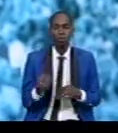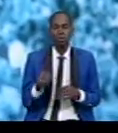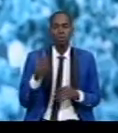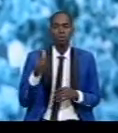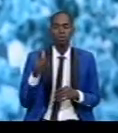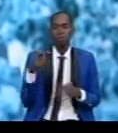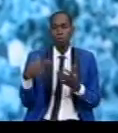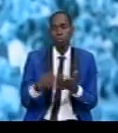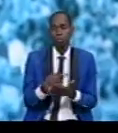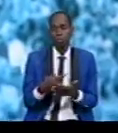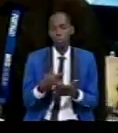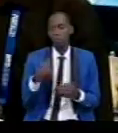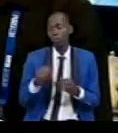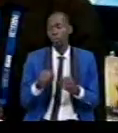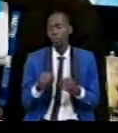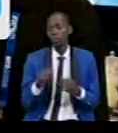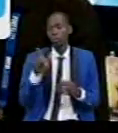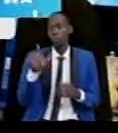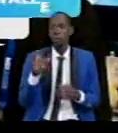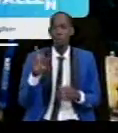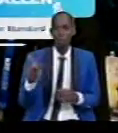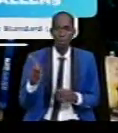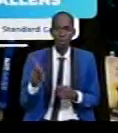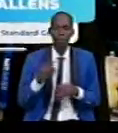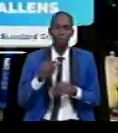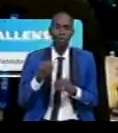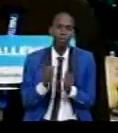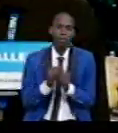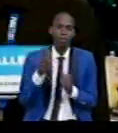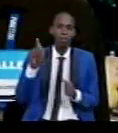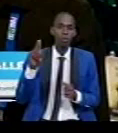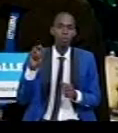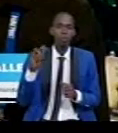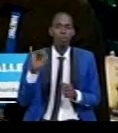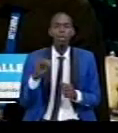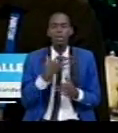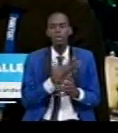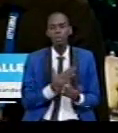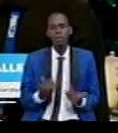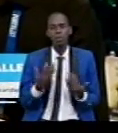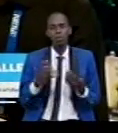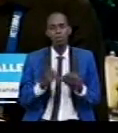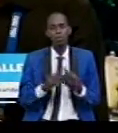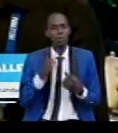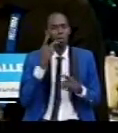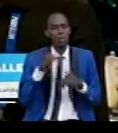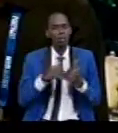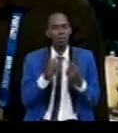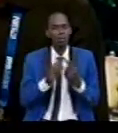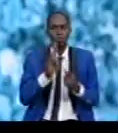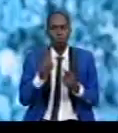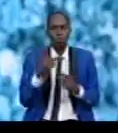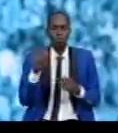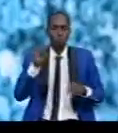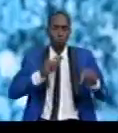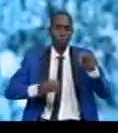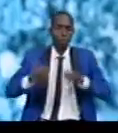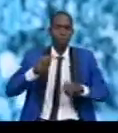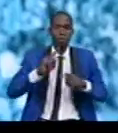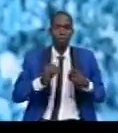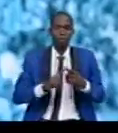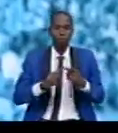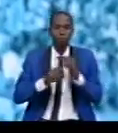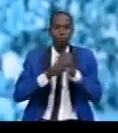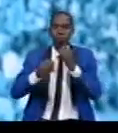Kumui. And if you remember, we spoke about how to use technology to expand the work and get